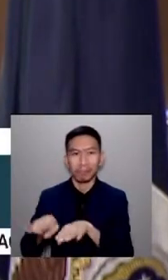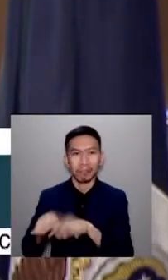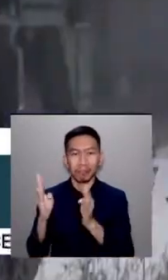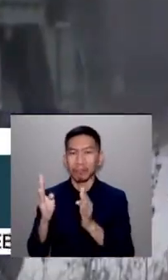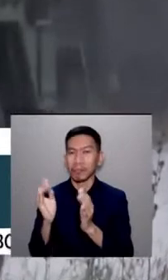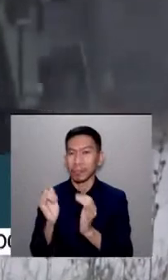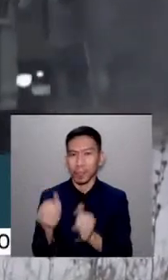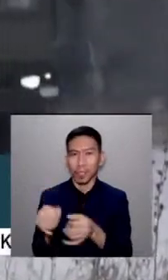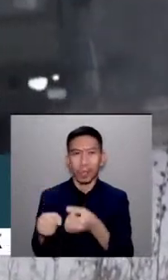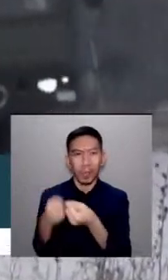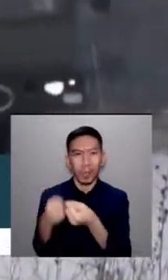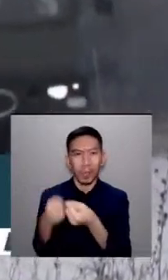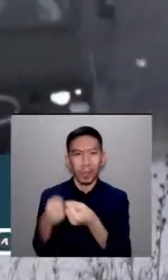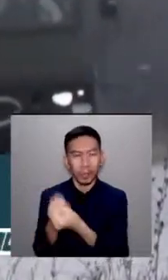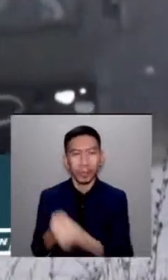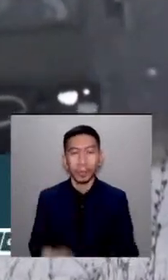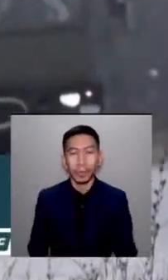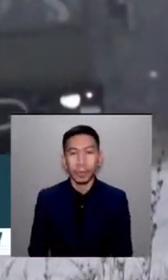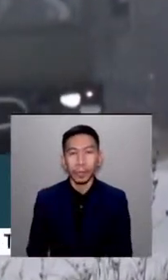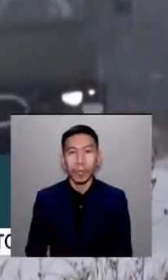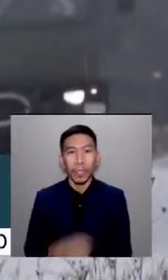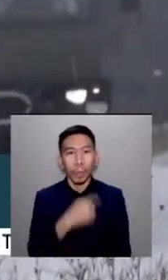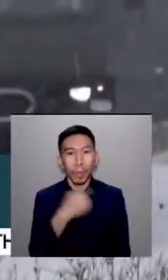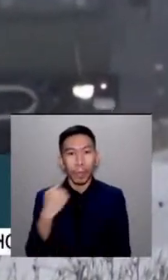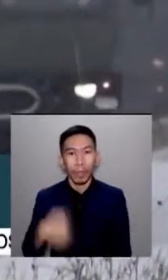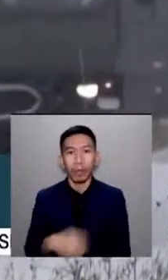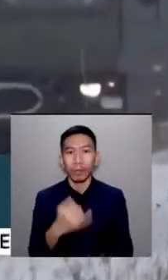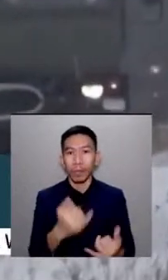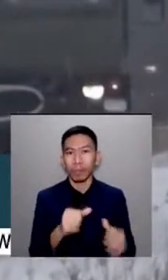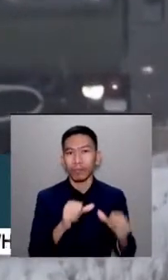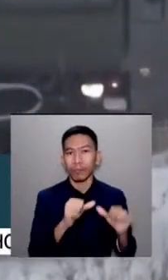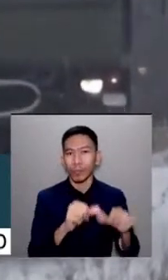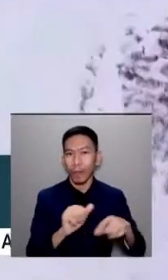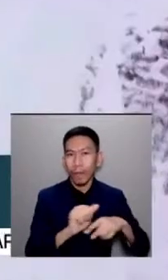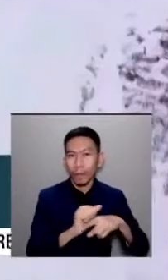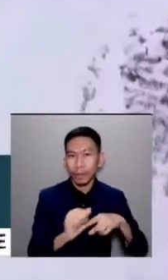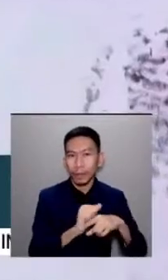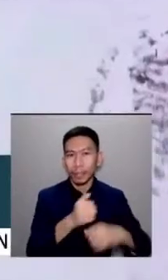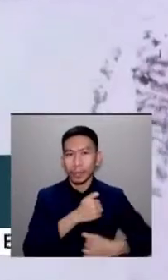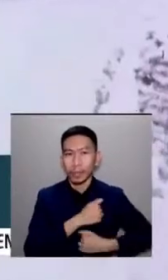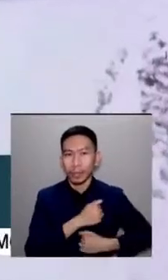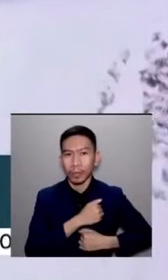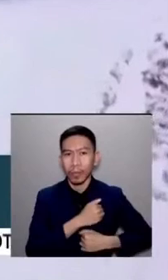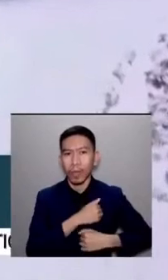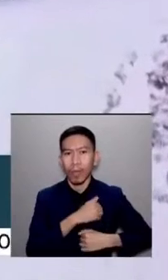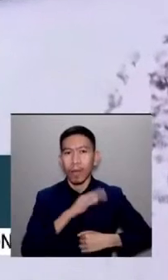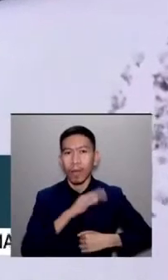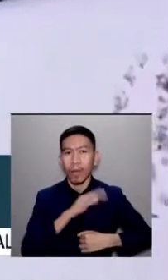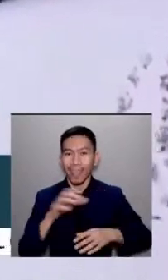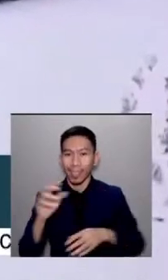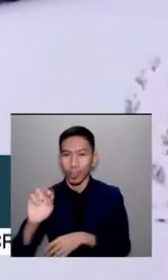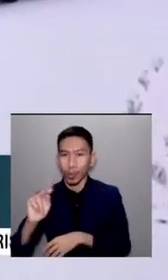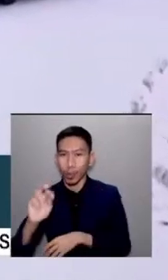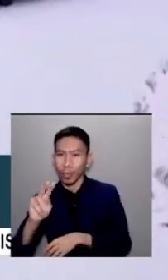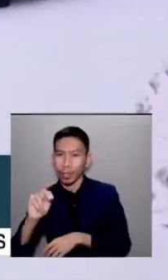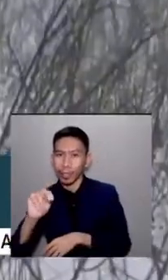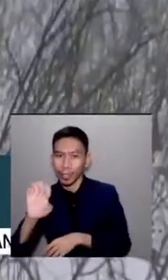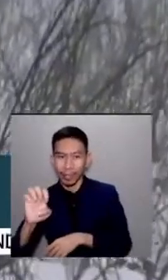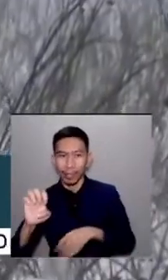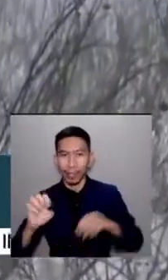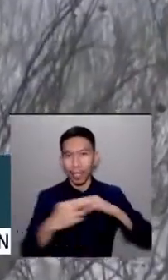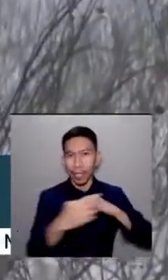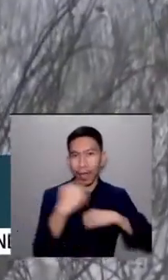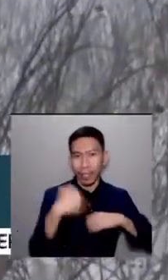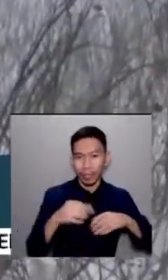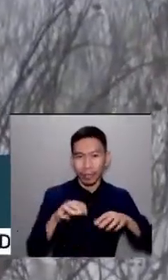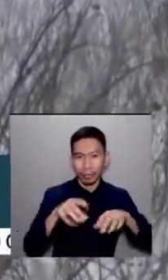commitment. Meanwhile, Russia has continued military drills near its border with Ukraine, where it has massed some 100,000